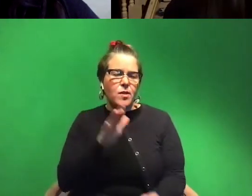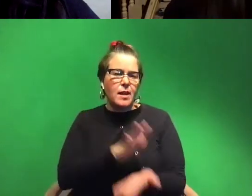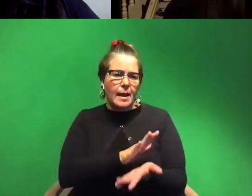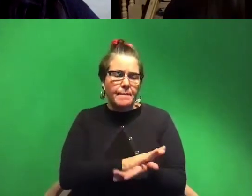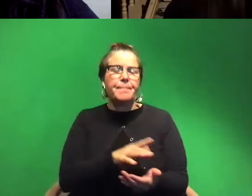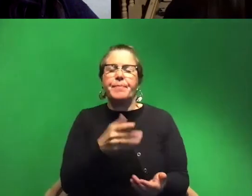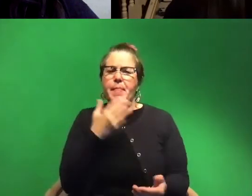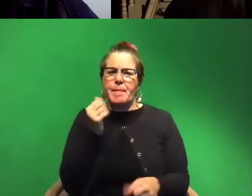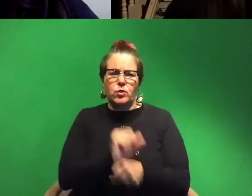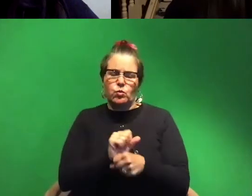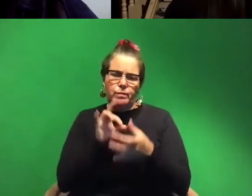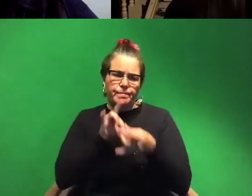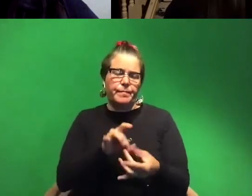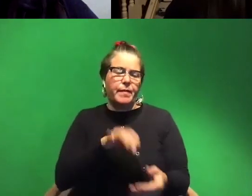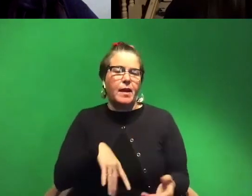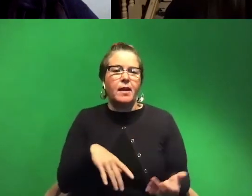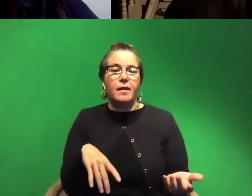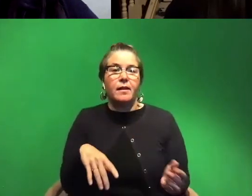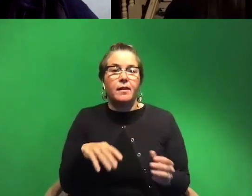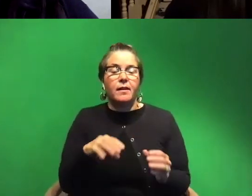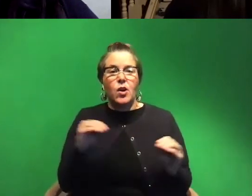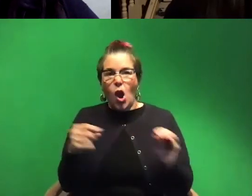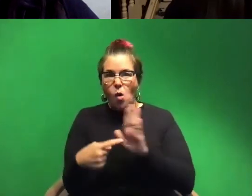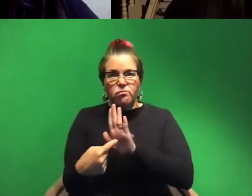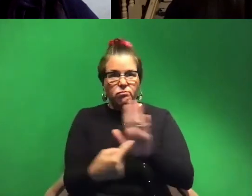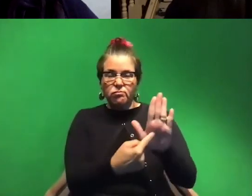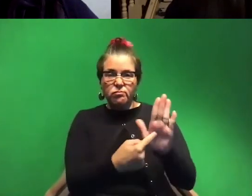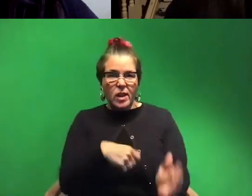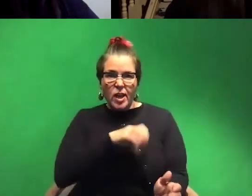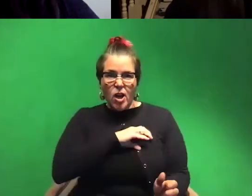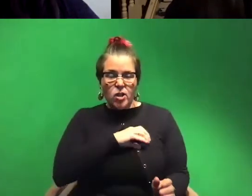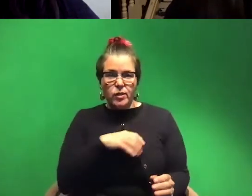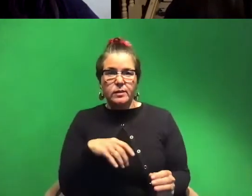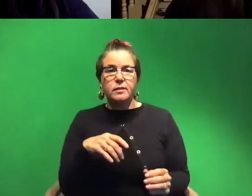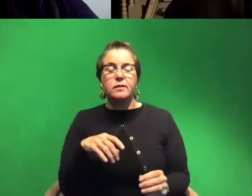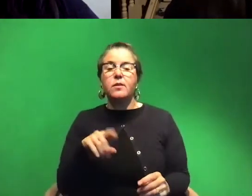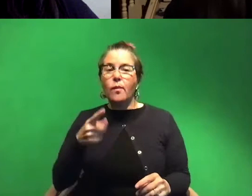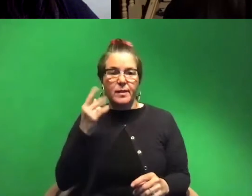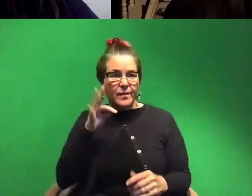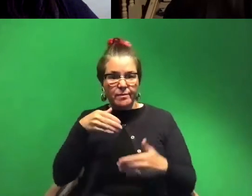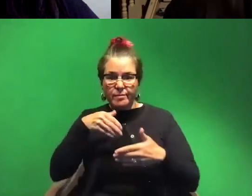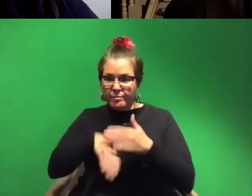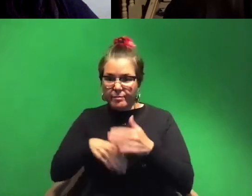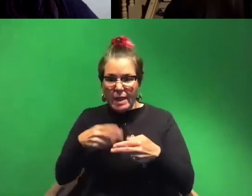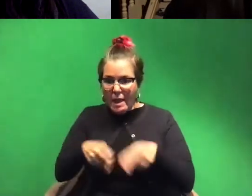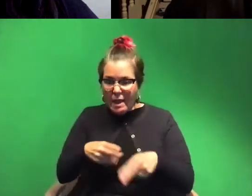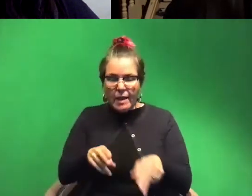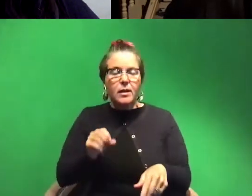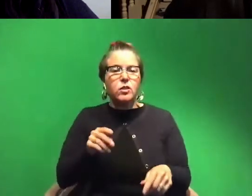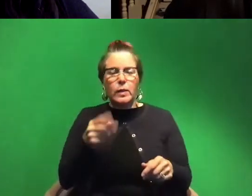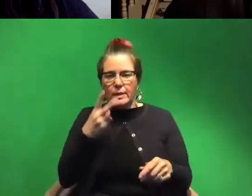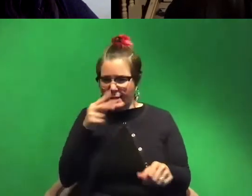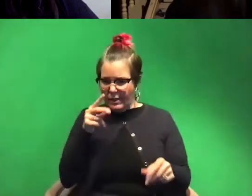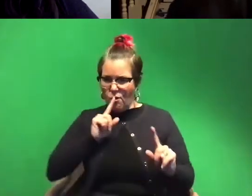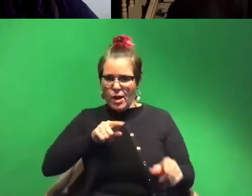that, and they have no outward characteristics. So unless they're laying eggs or you see how they react to each other,